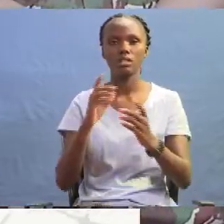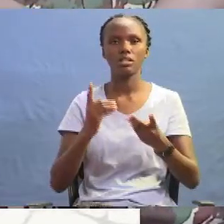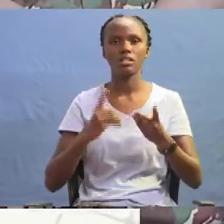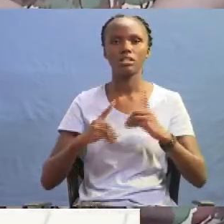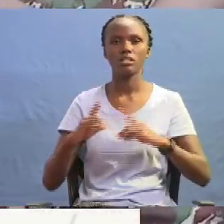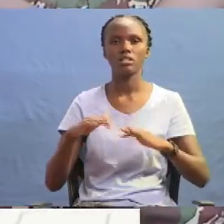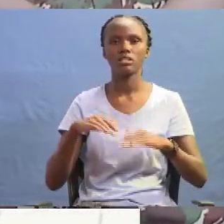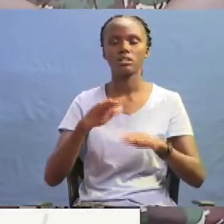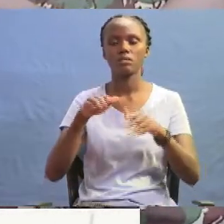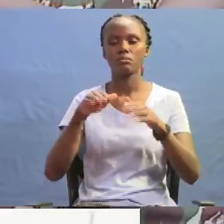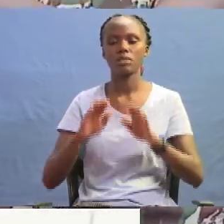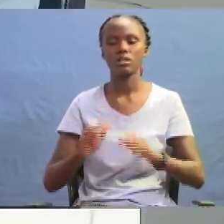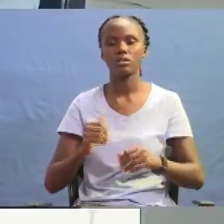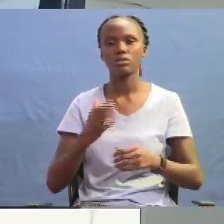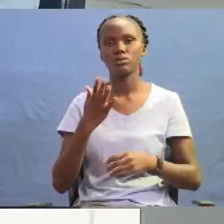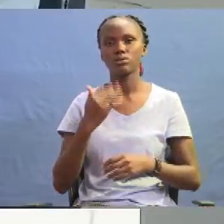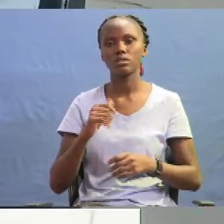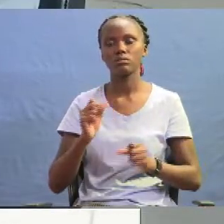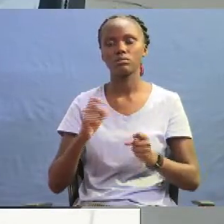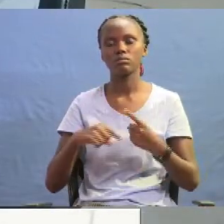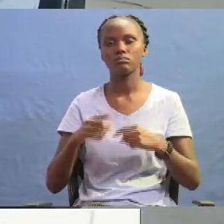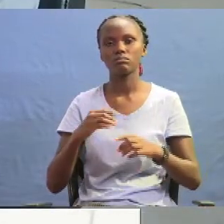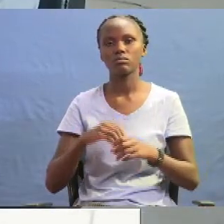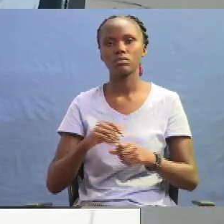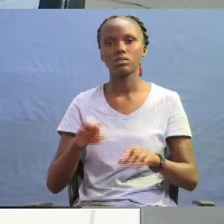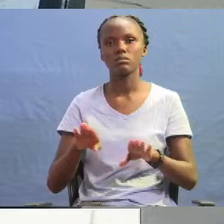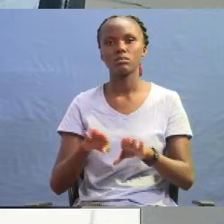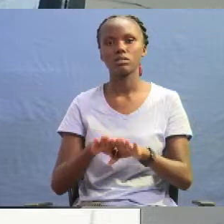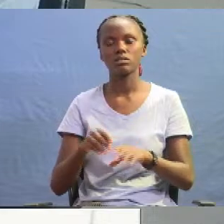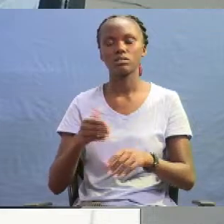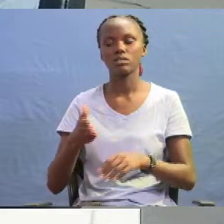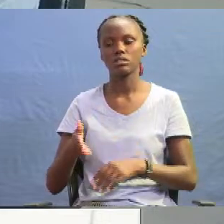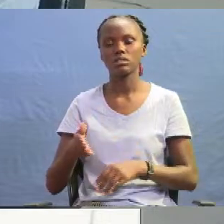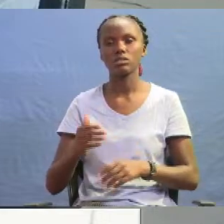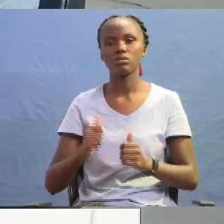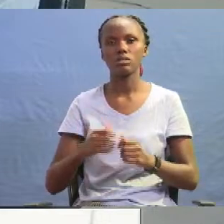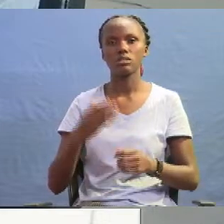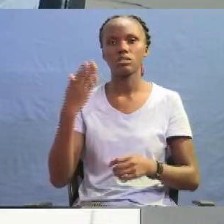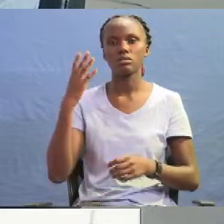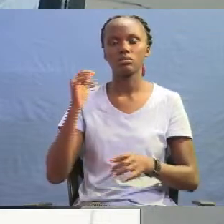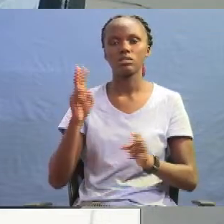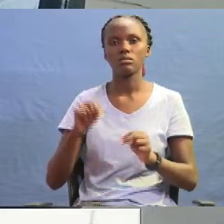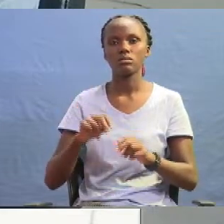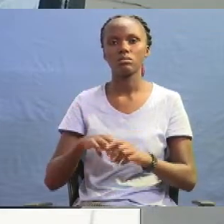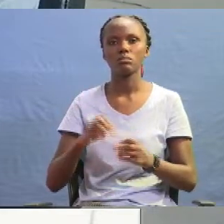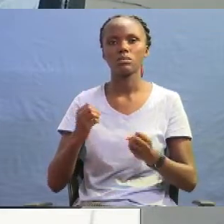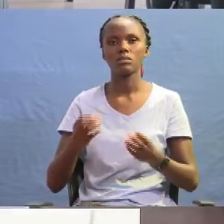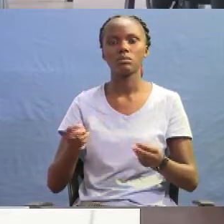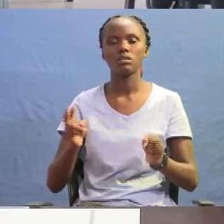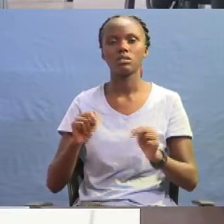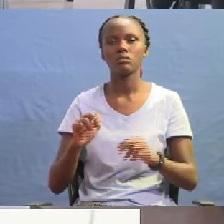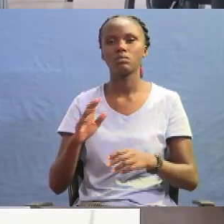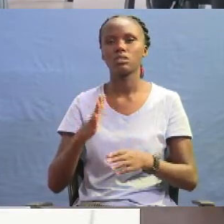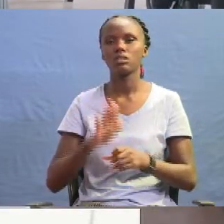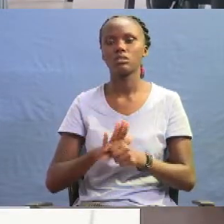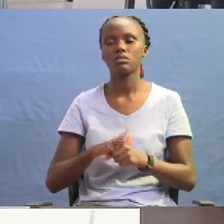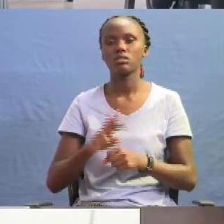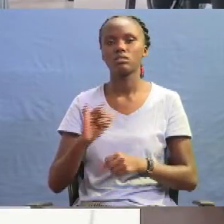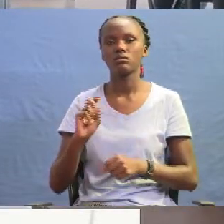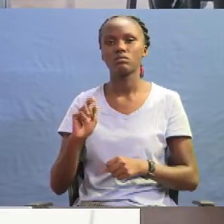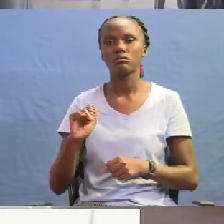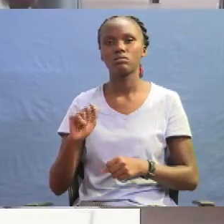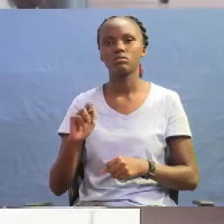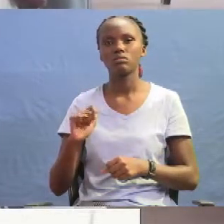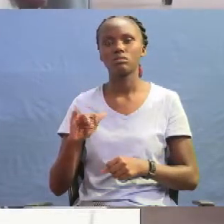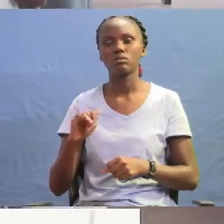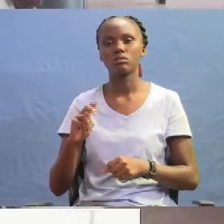vigil kwa ajili ya matanga. Recently, ugalism incidents involving murderers have been reported in Funyula constituency, with some